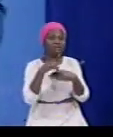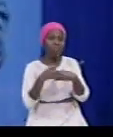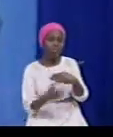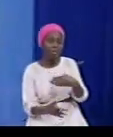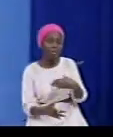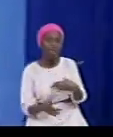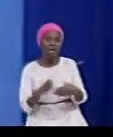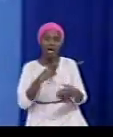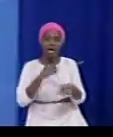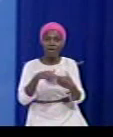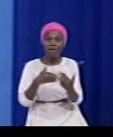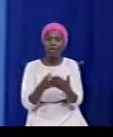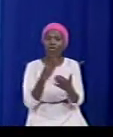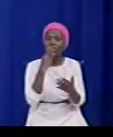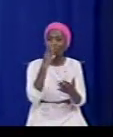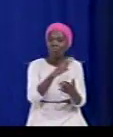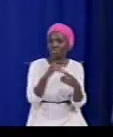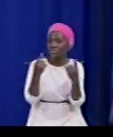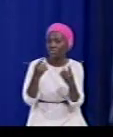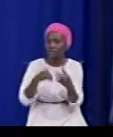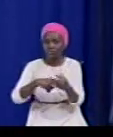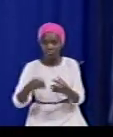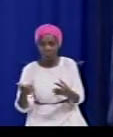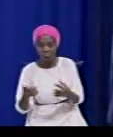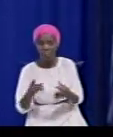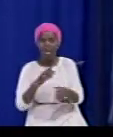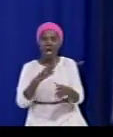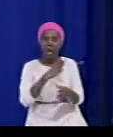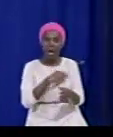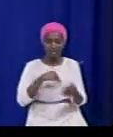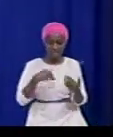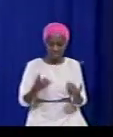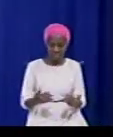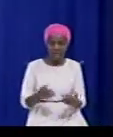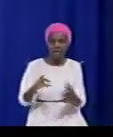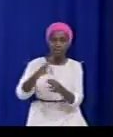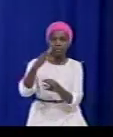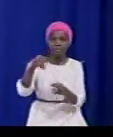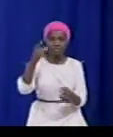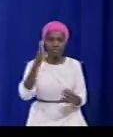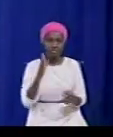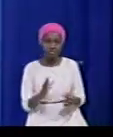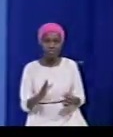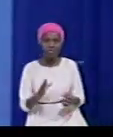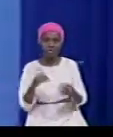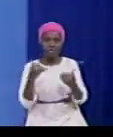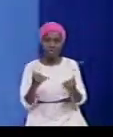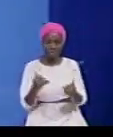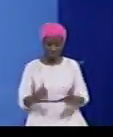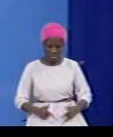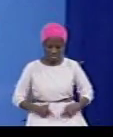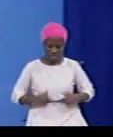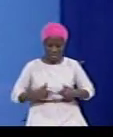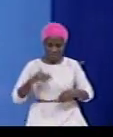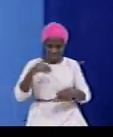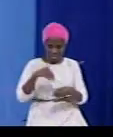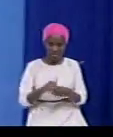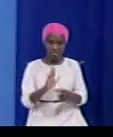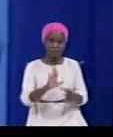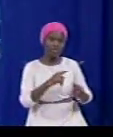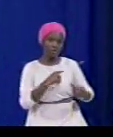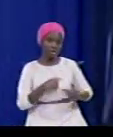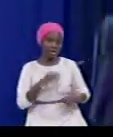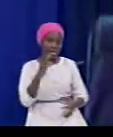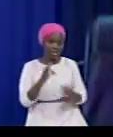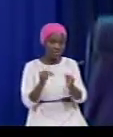and transgressions are gone, and now the Spirit of God, who will not allow a vacuum in your heart, if that